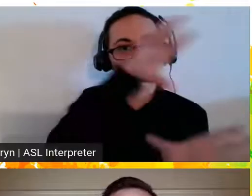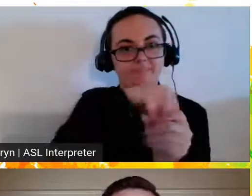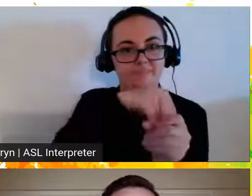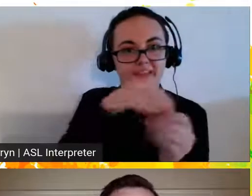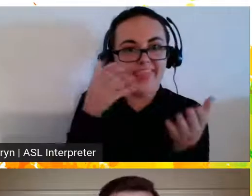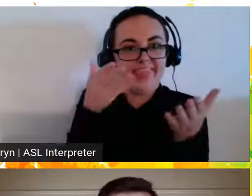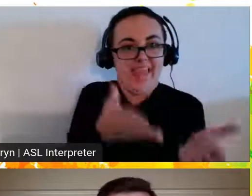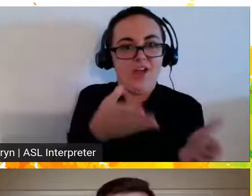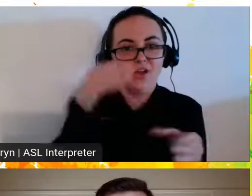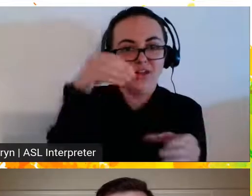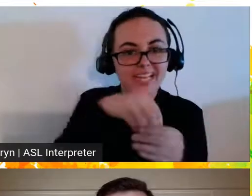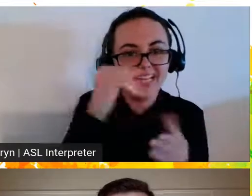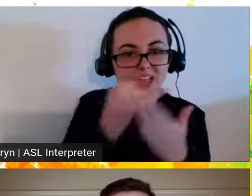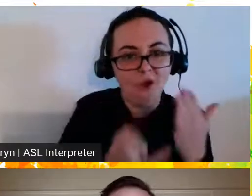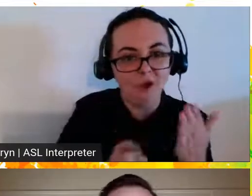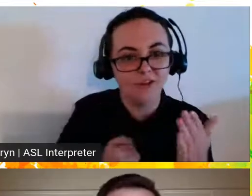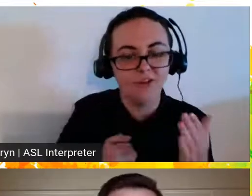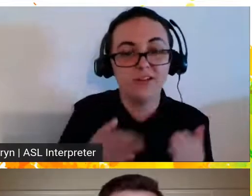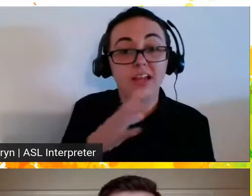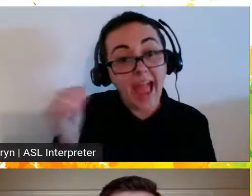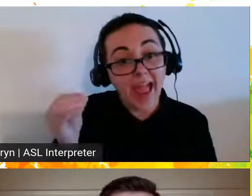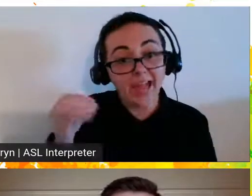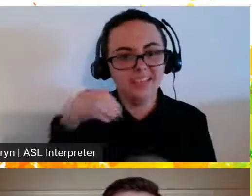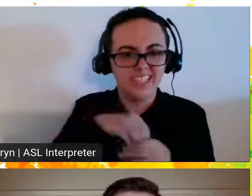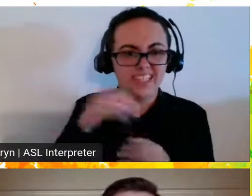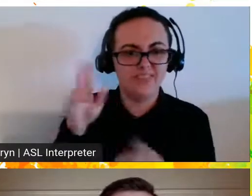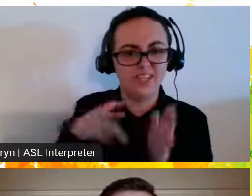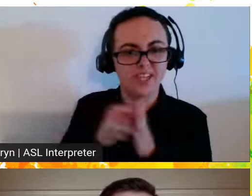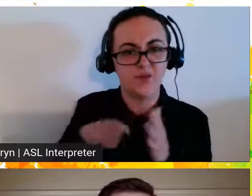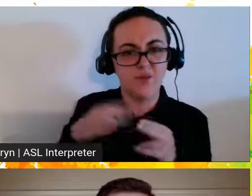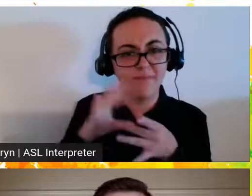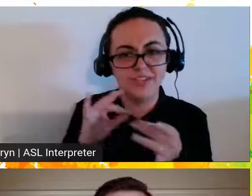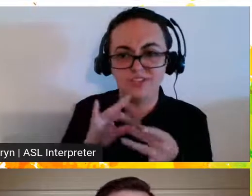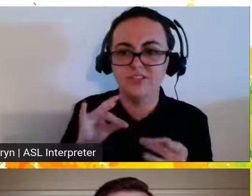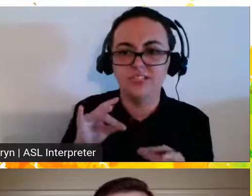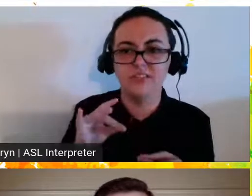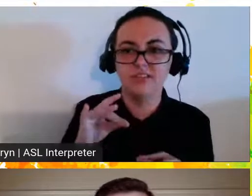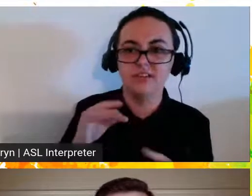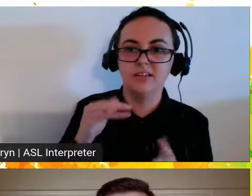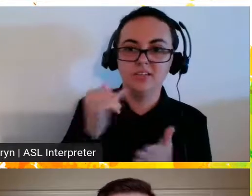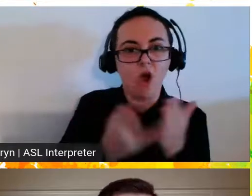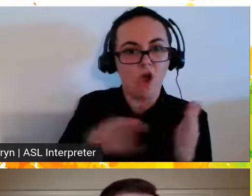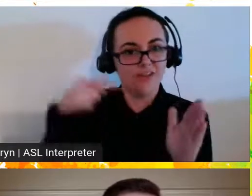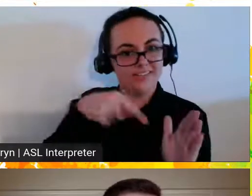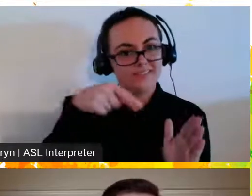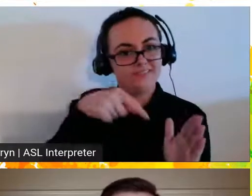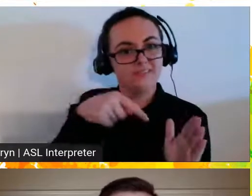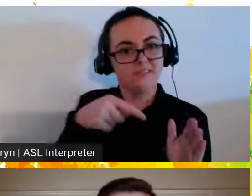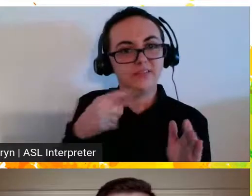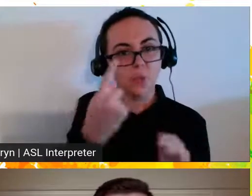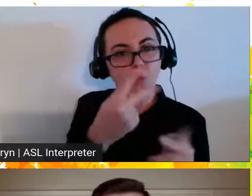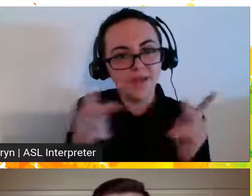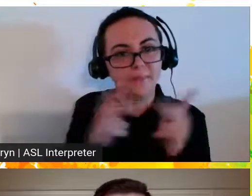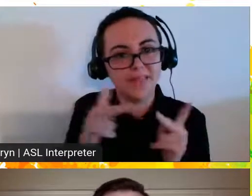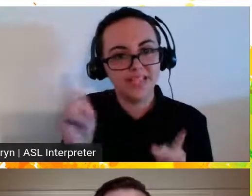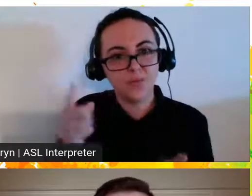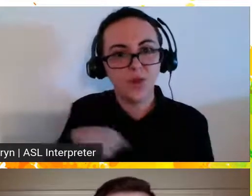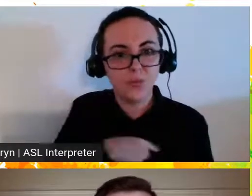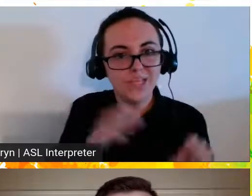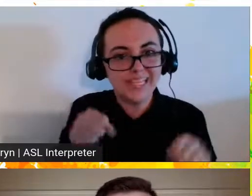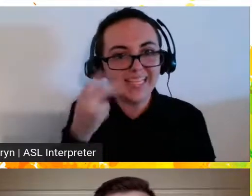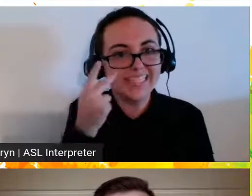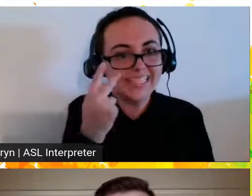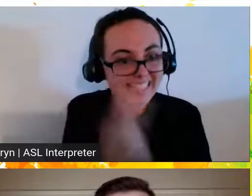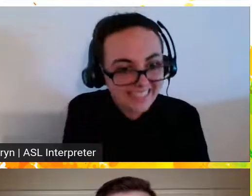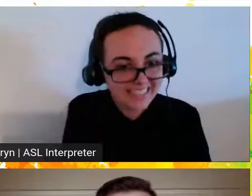is one of the few places where we can actually see depictions of these things. You know, when you read historical text and that kind of thing, it's very, you know, diluted.